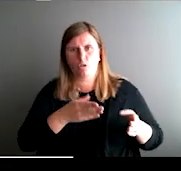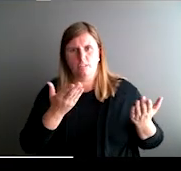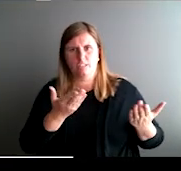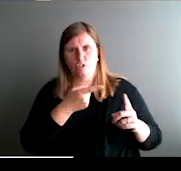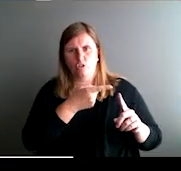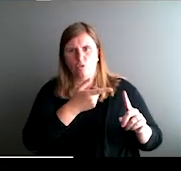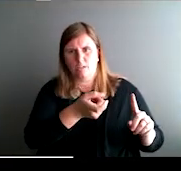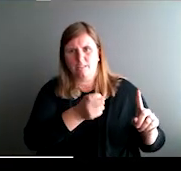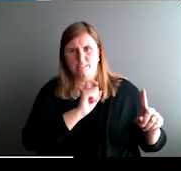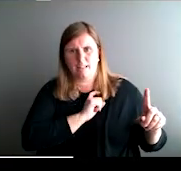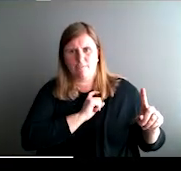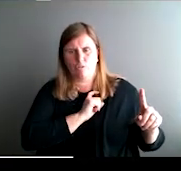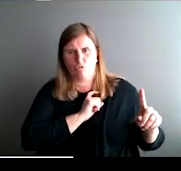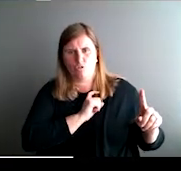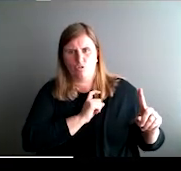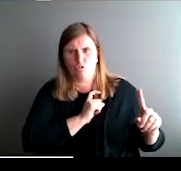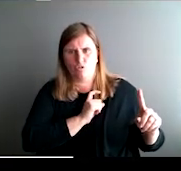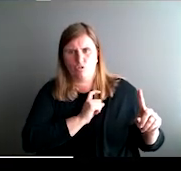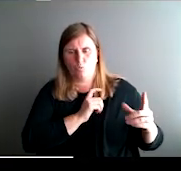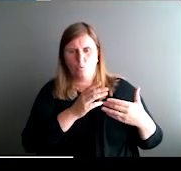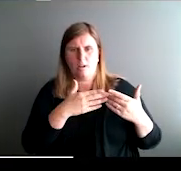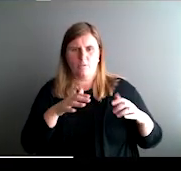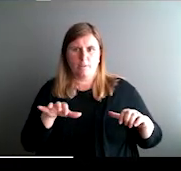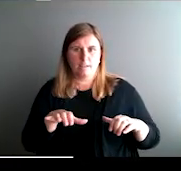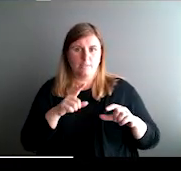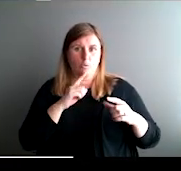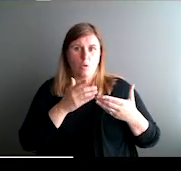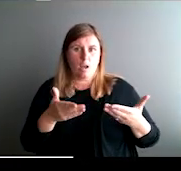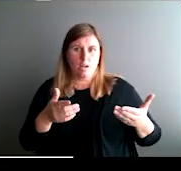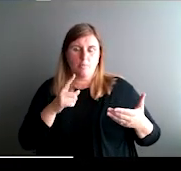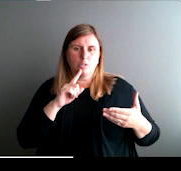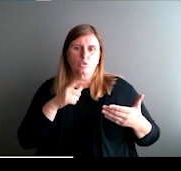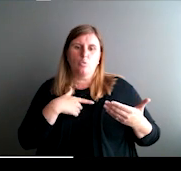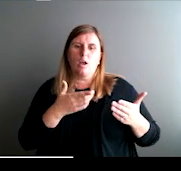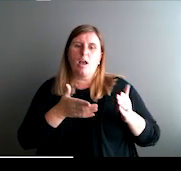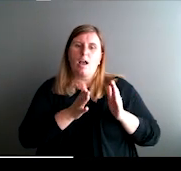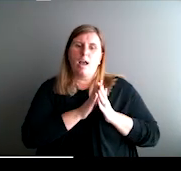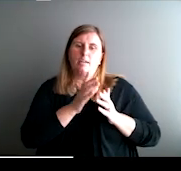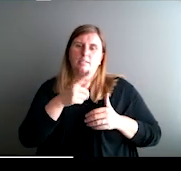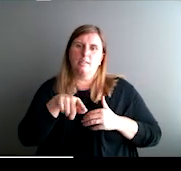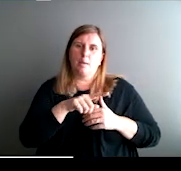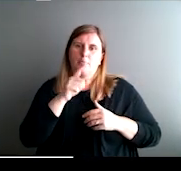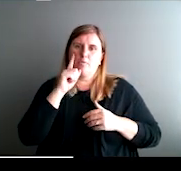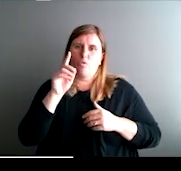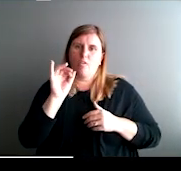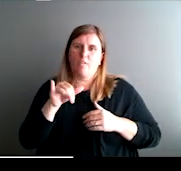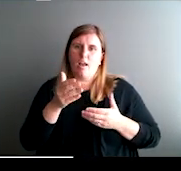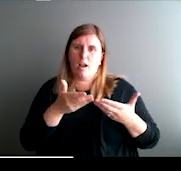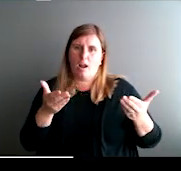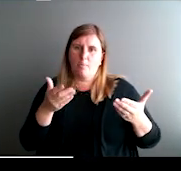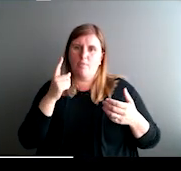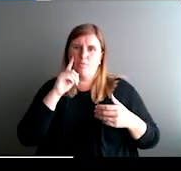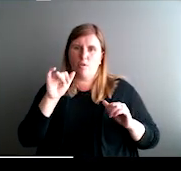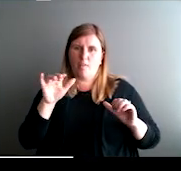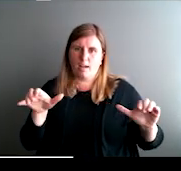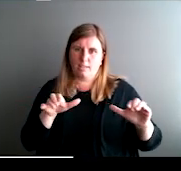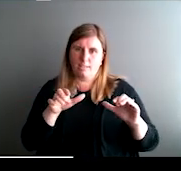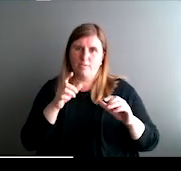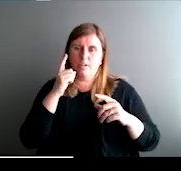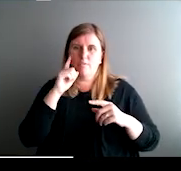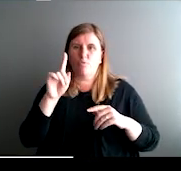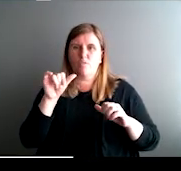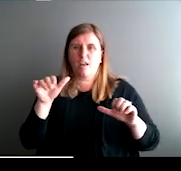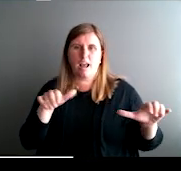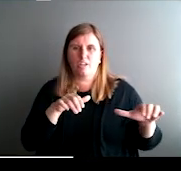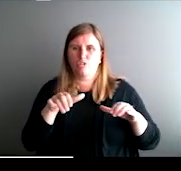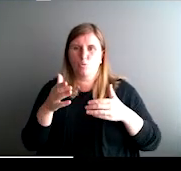can deliver whatever this activity or item is. So I ask them for that item, for that activity, for that